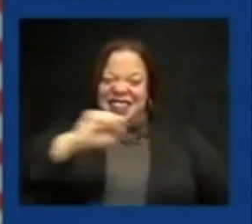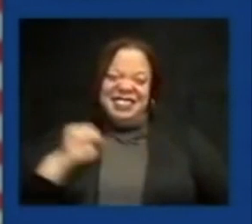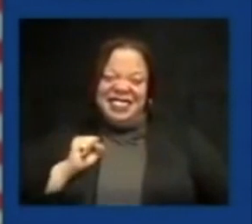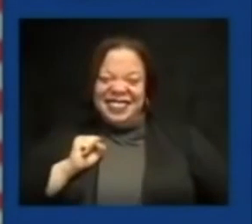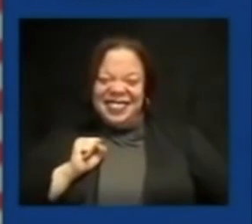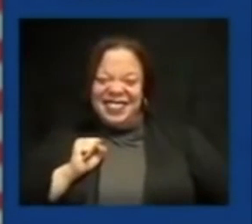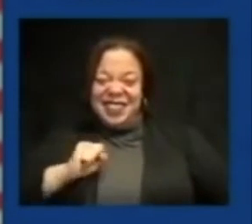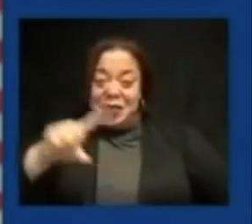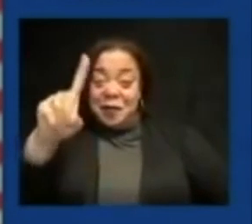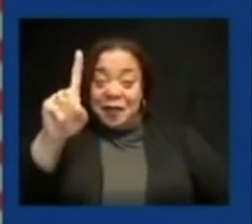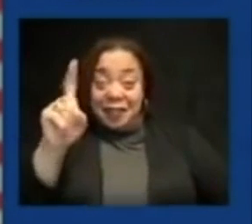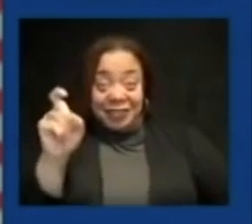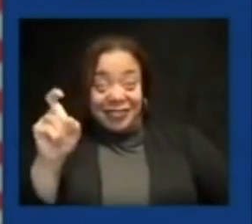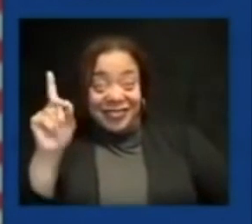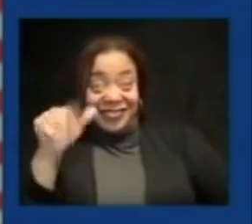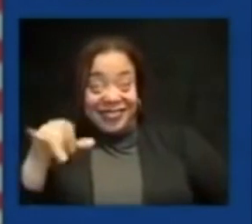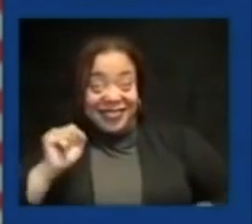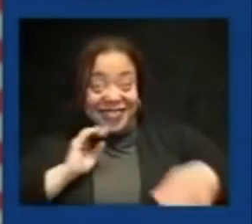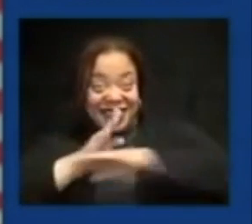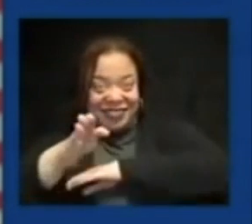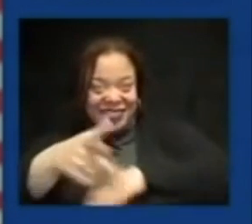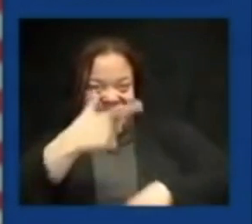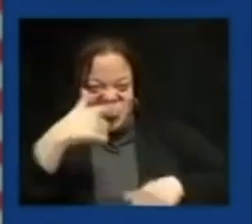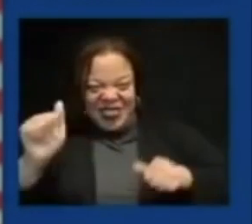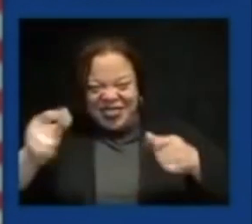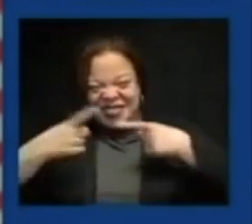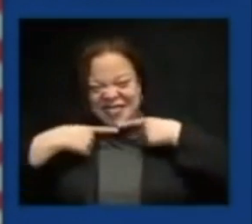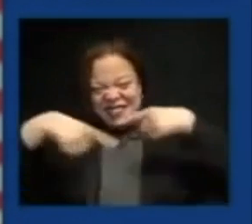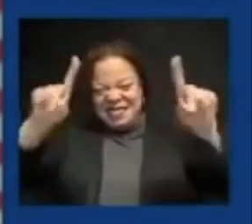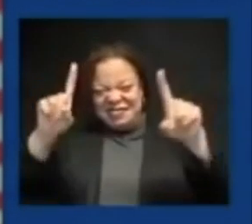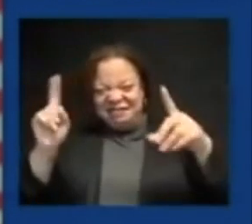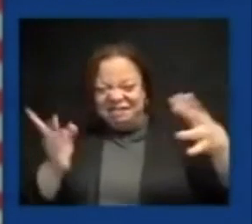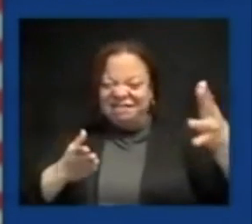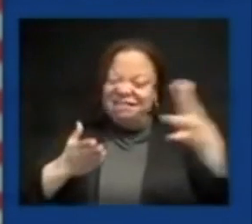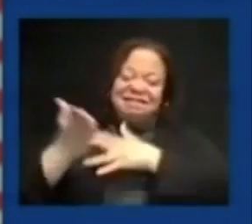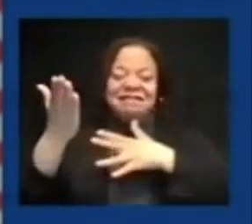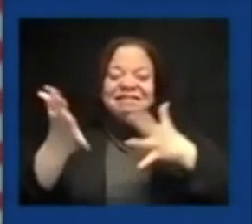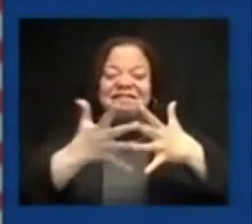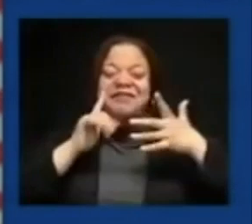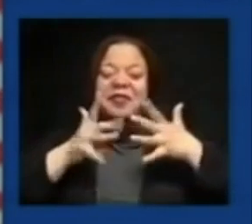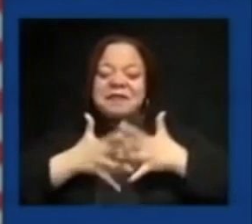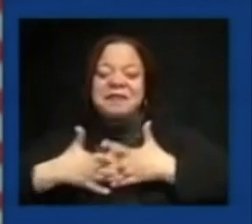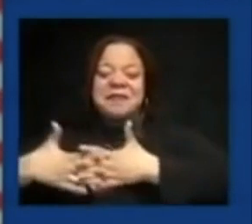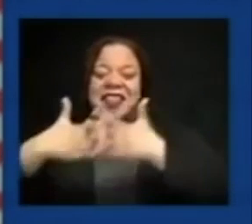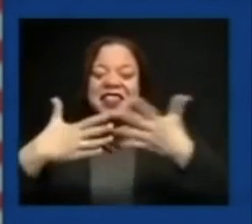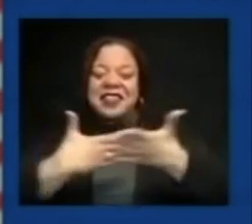100 days after Georgia came through for America again.